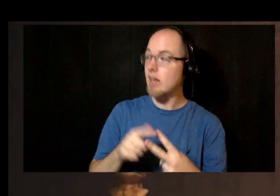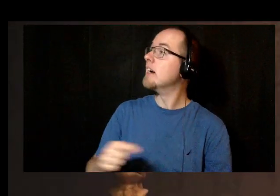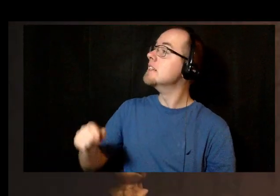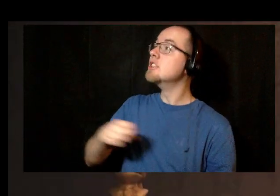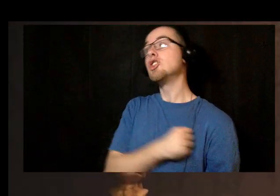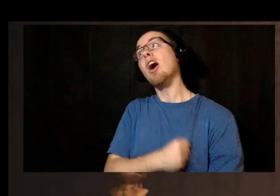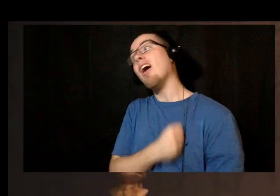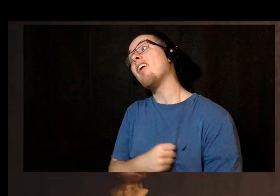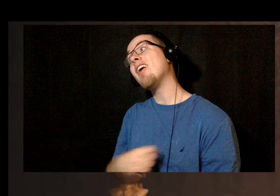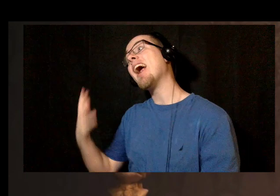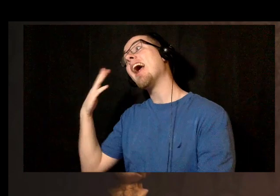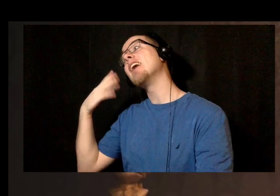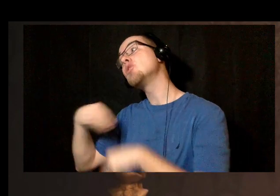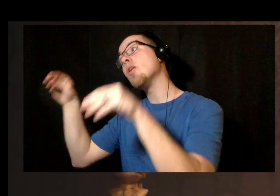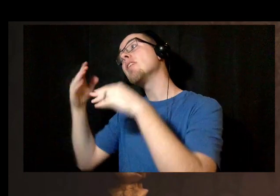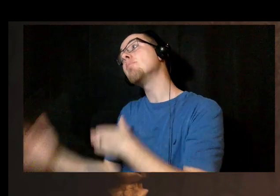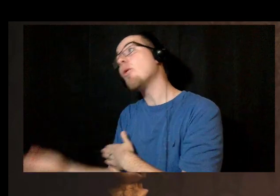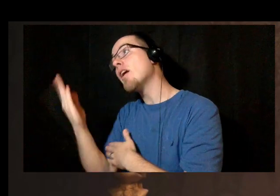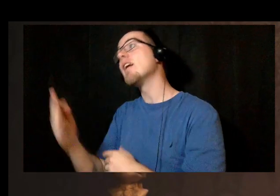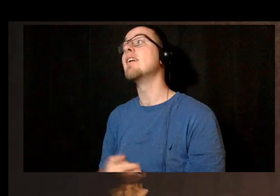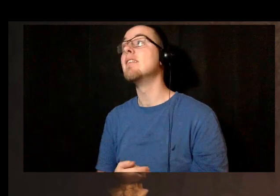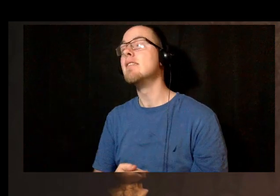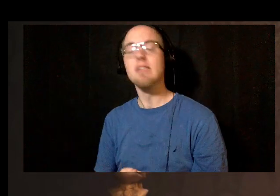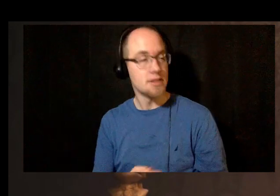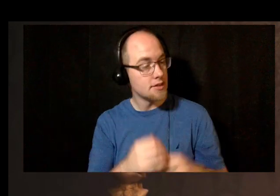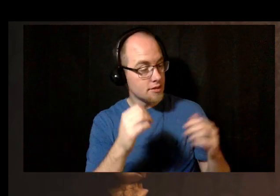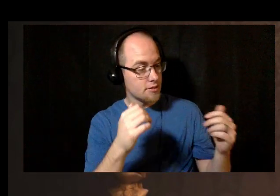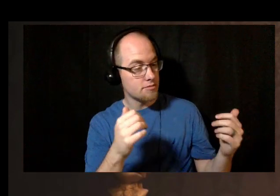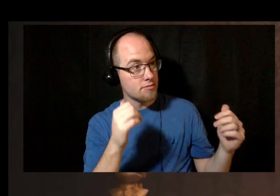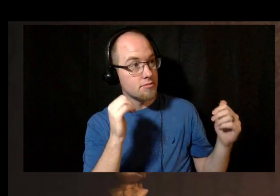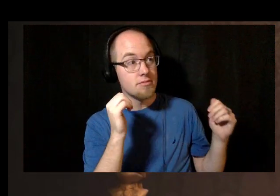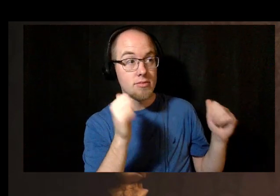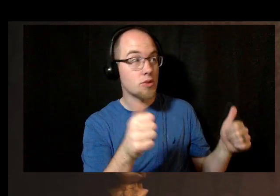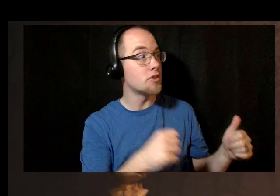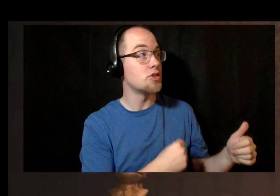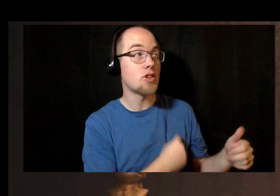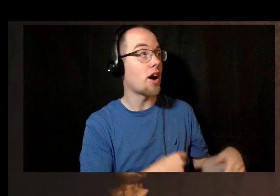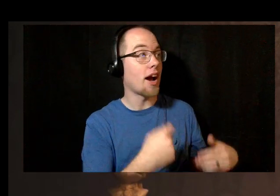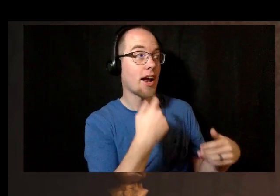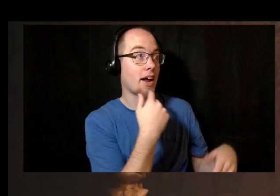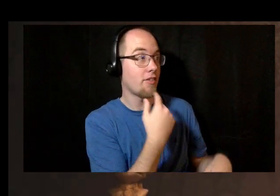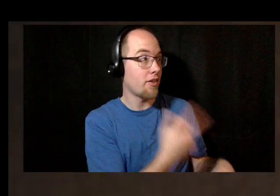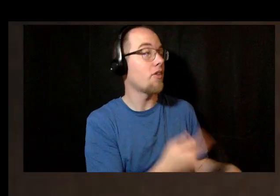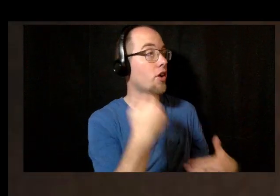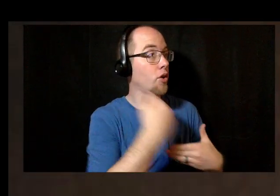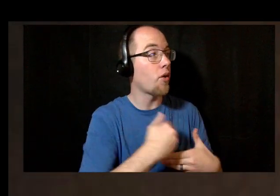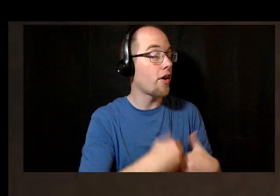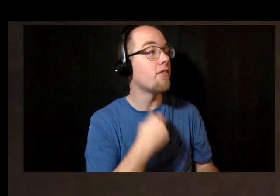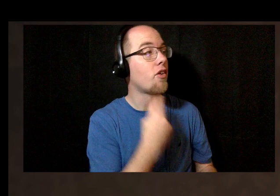morning. That's cool, Kathy. I'm sorry I gave you an annoying voice in the retelling of this story.